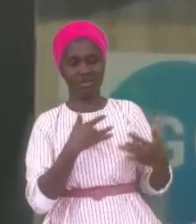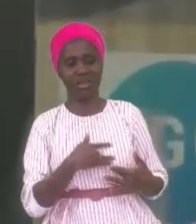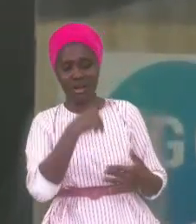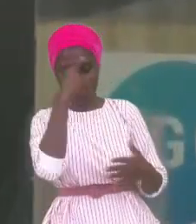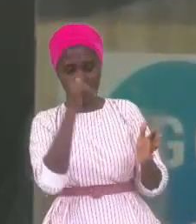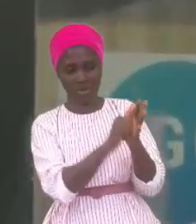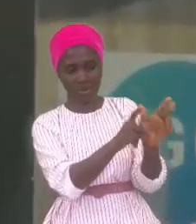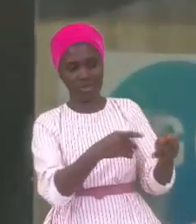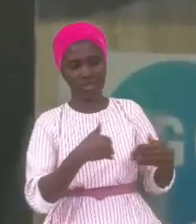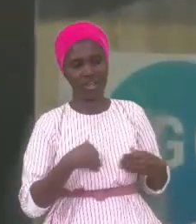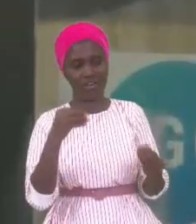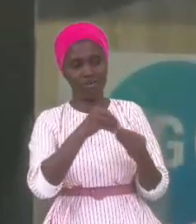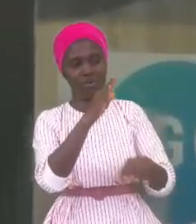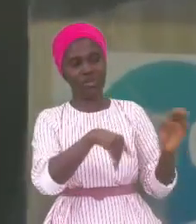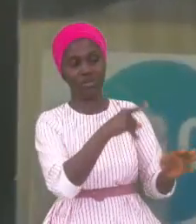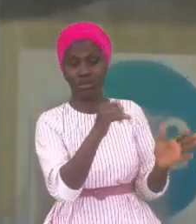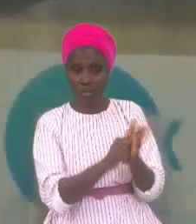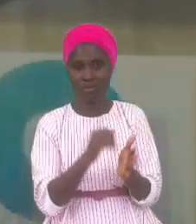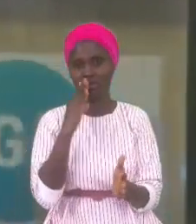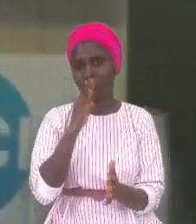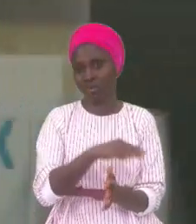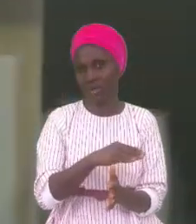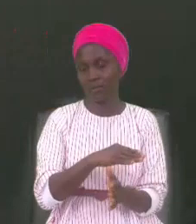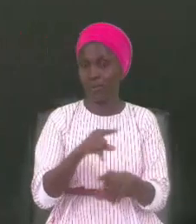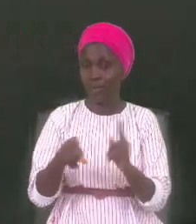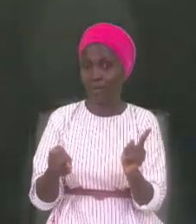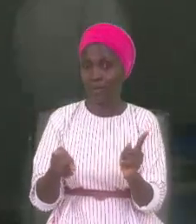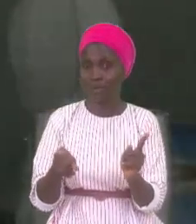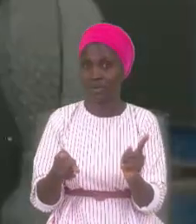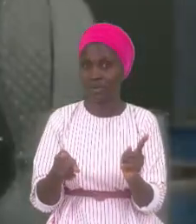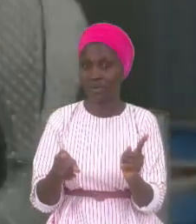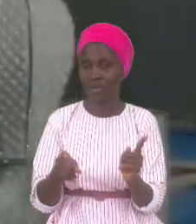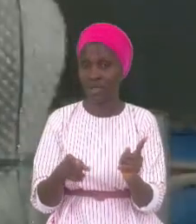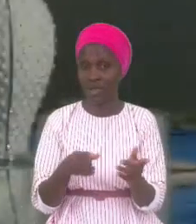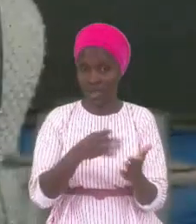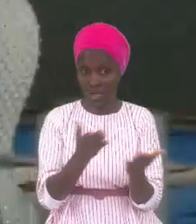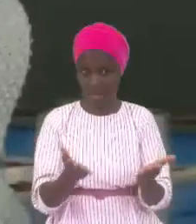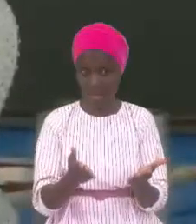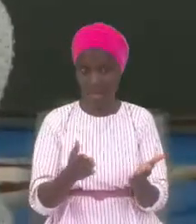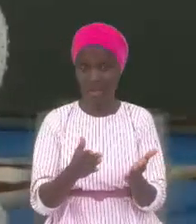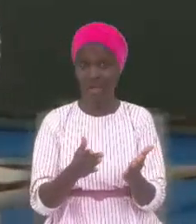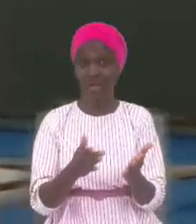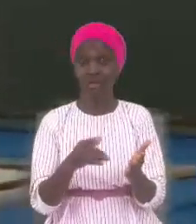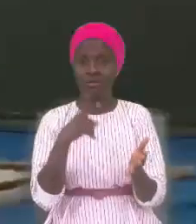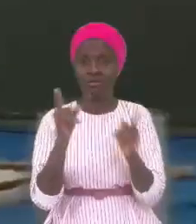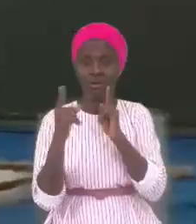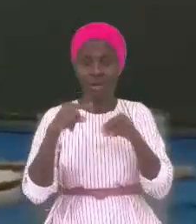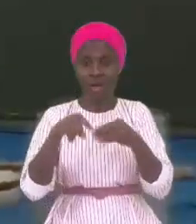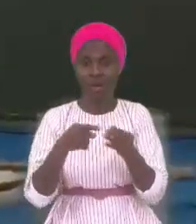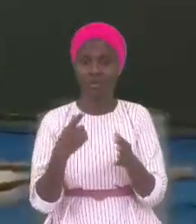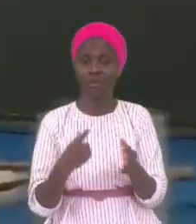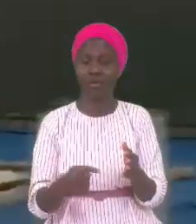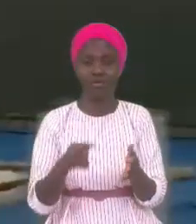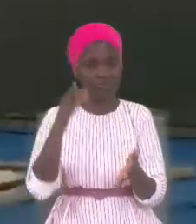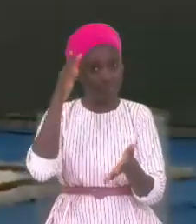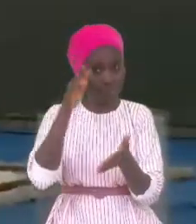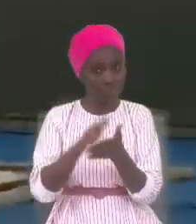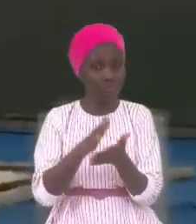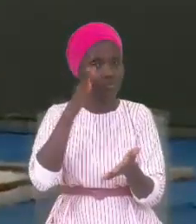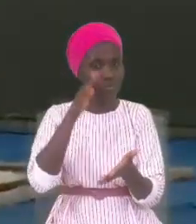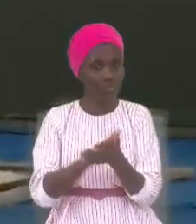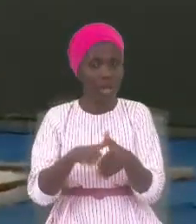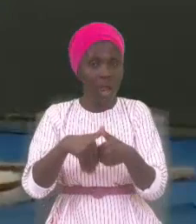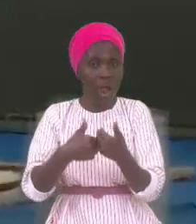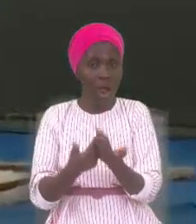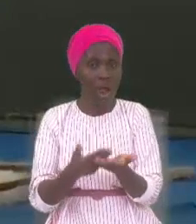jealous. That one is bad. But he's talking about the husband and the wife. How the husband jealously